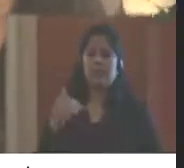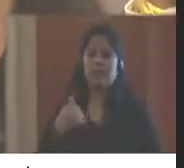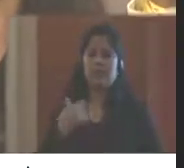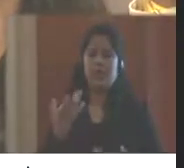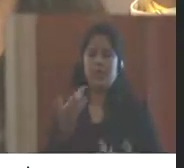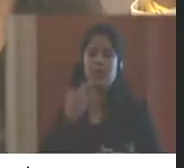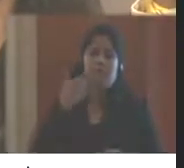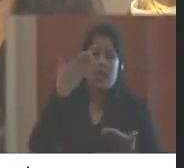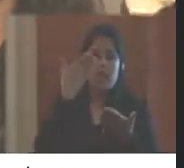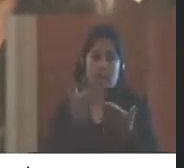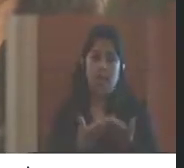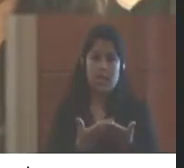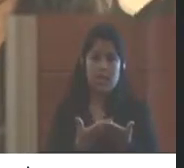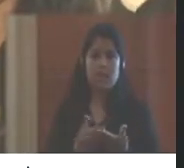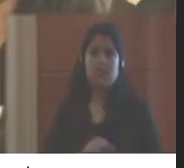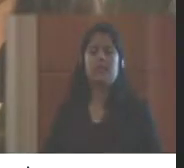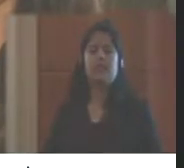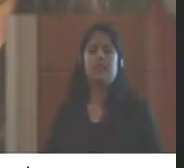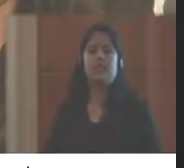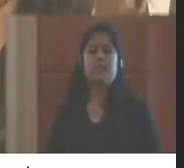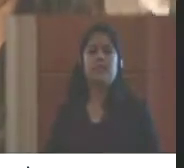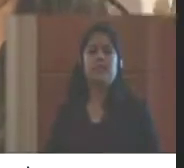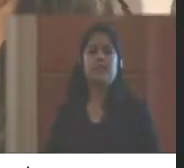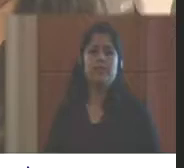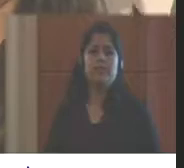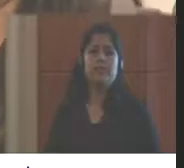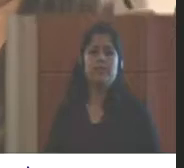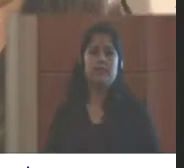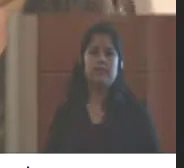basically. Which direction are we going into?